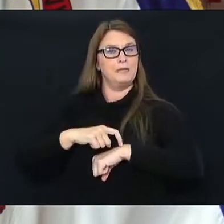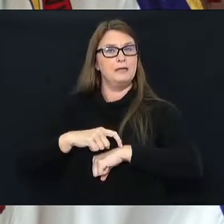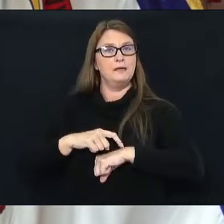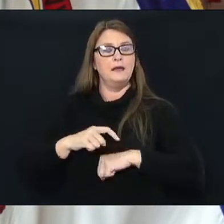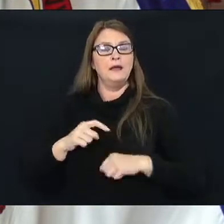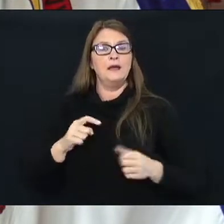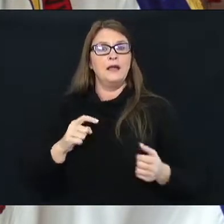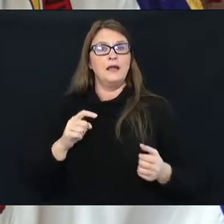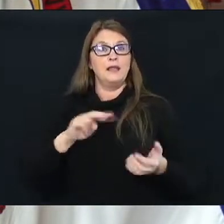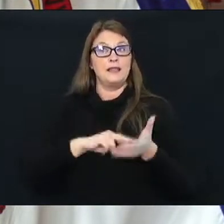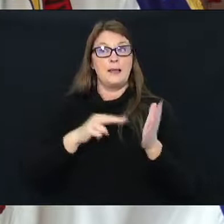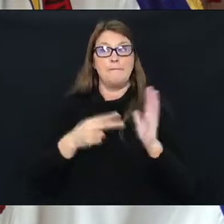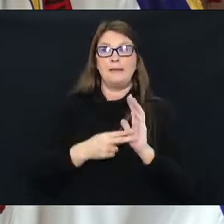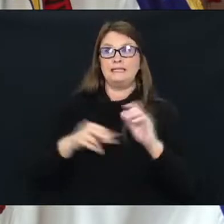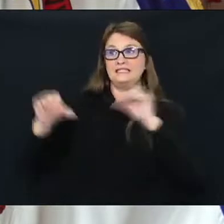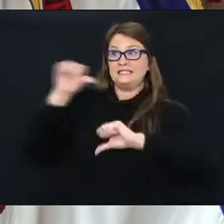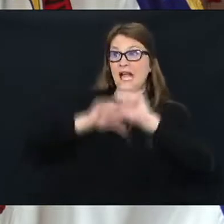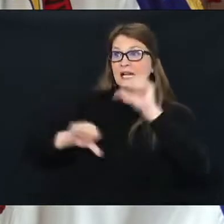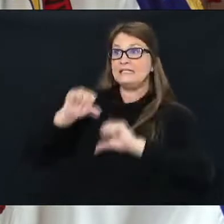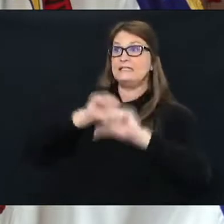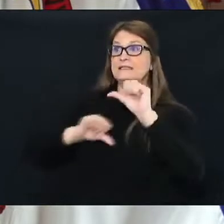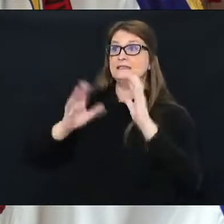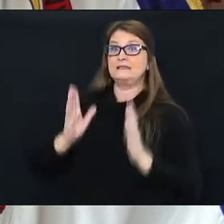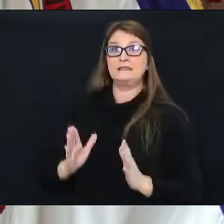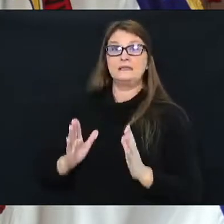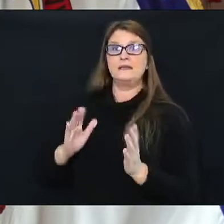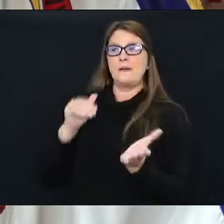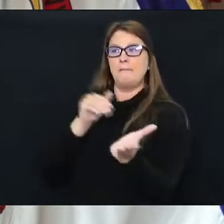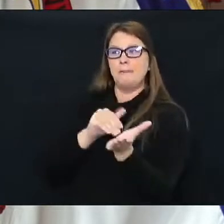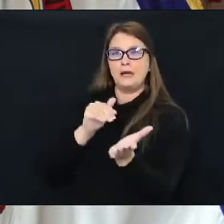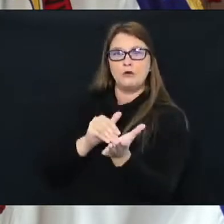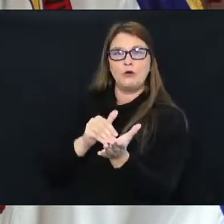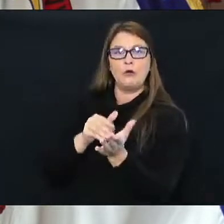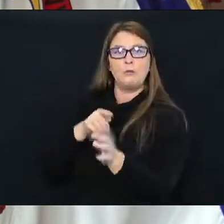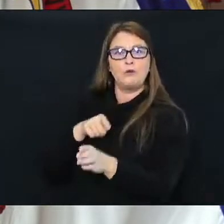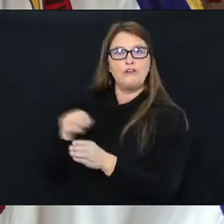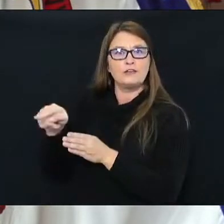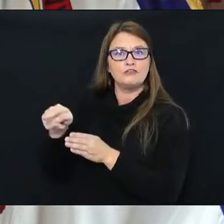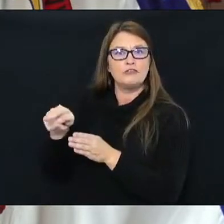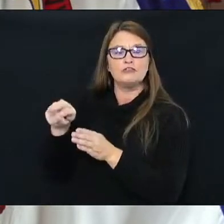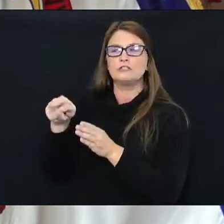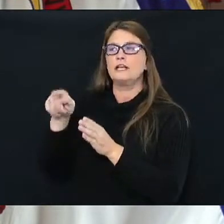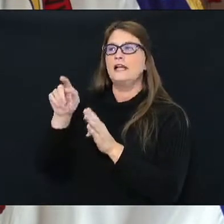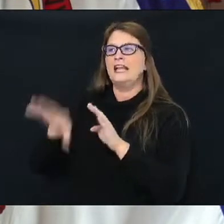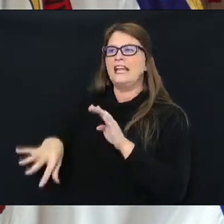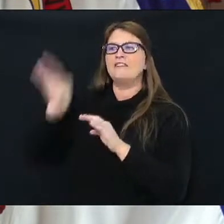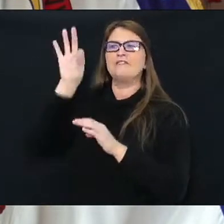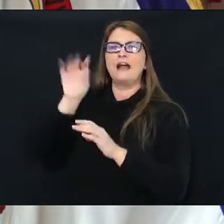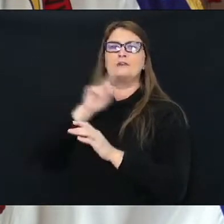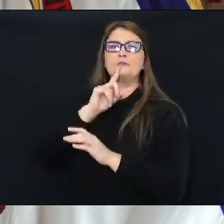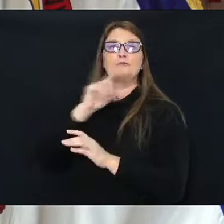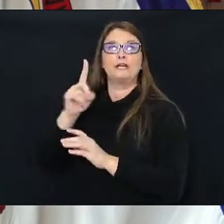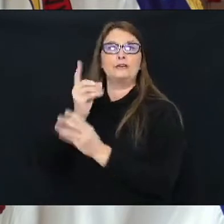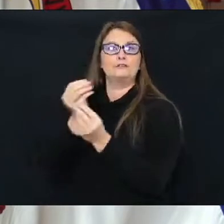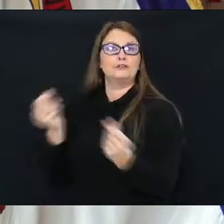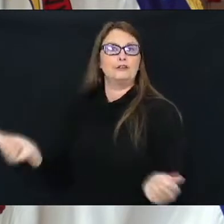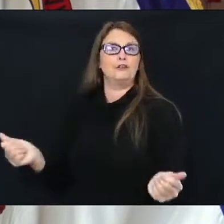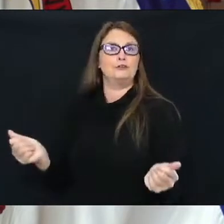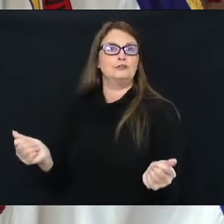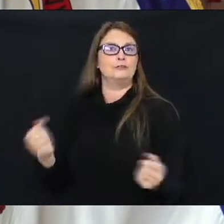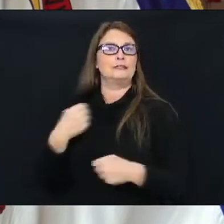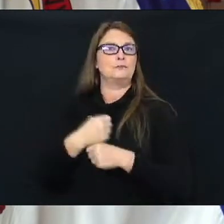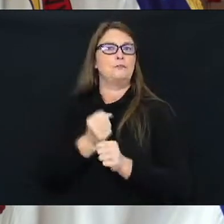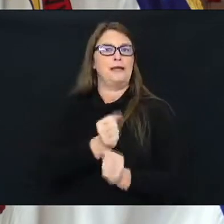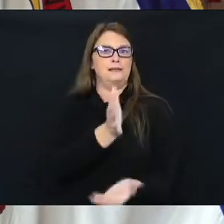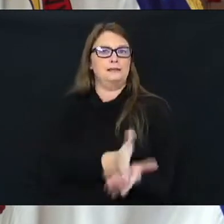months, it gives our scientists and our medical professionals time to find a real solution to make this thing go